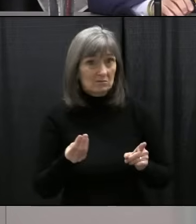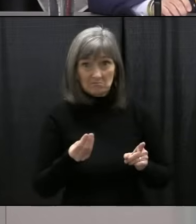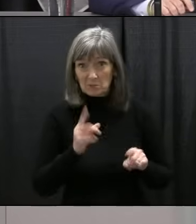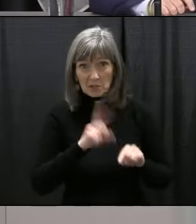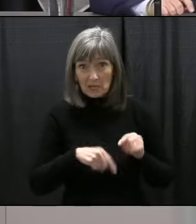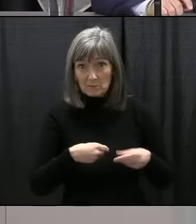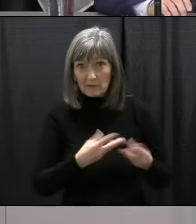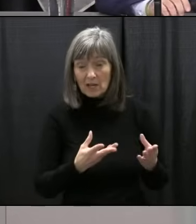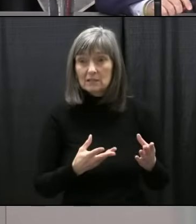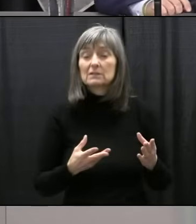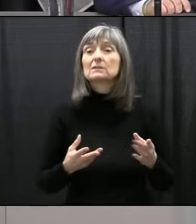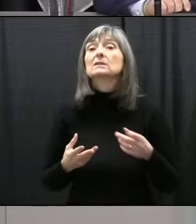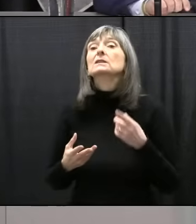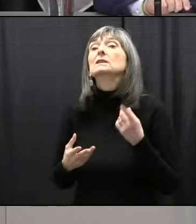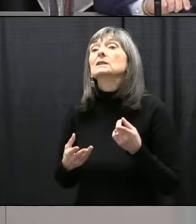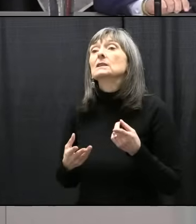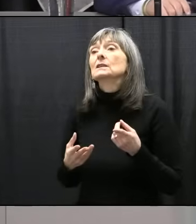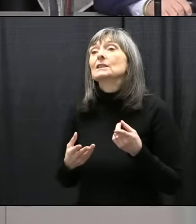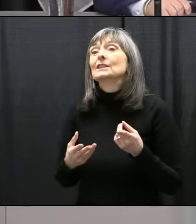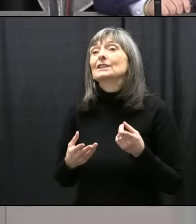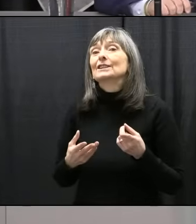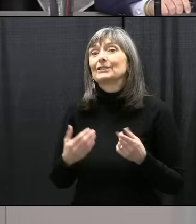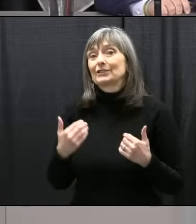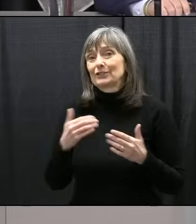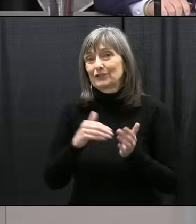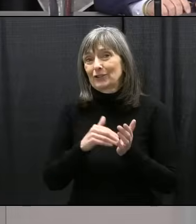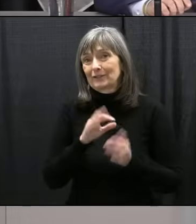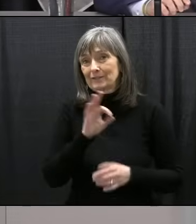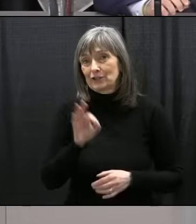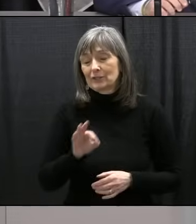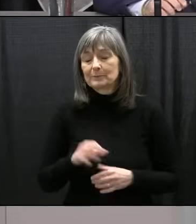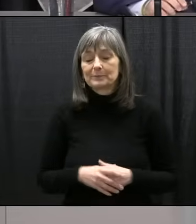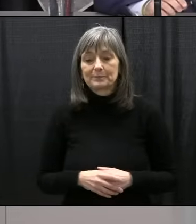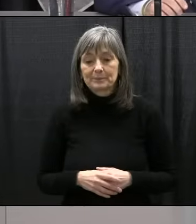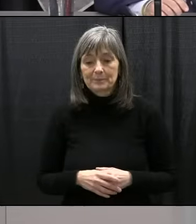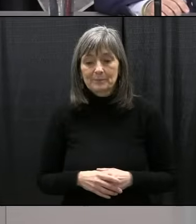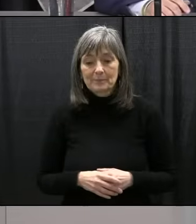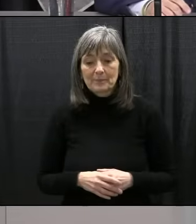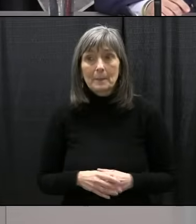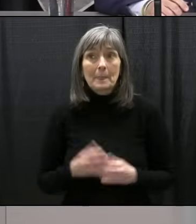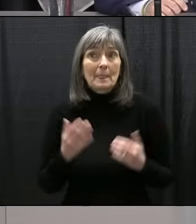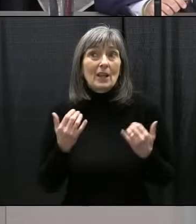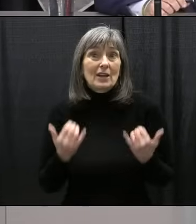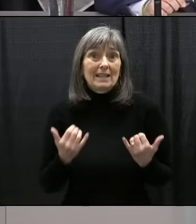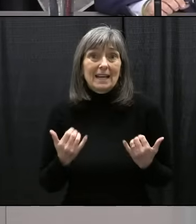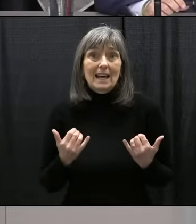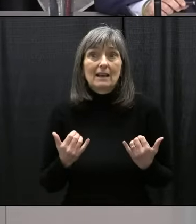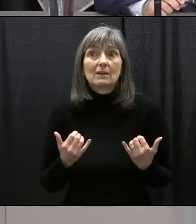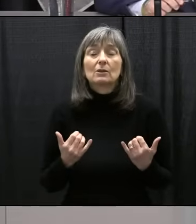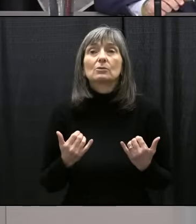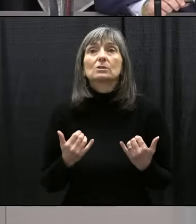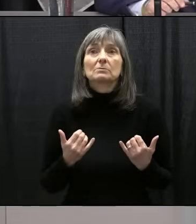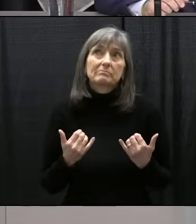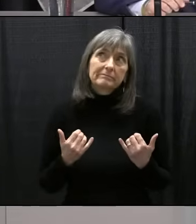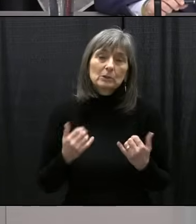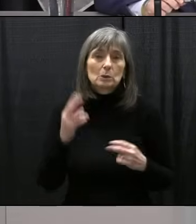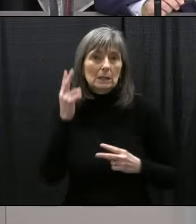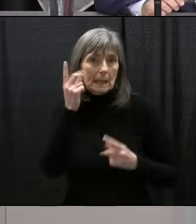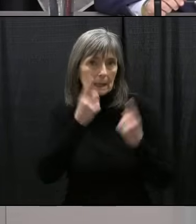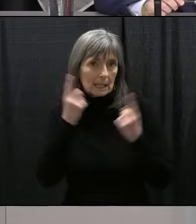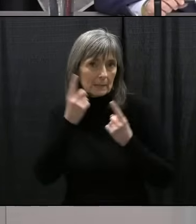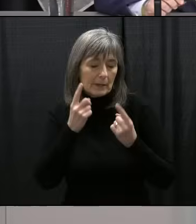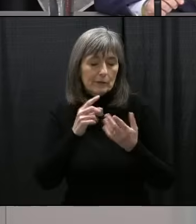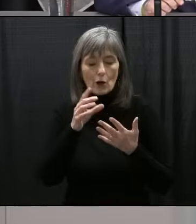That's probably best for Dr. Fitzgerald. So our plans at the moment, we're certainly looking at all options